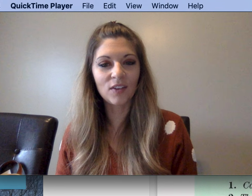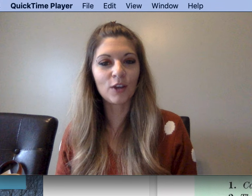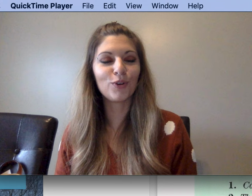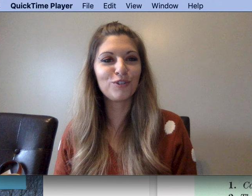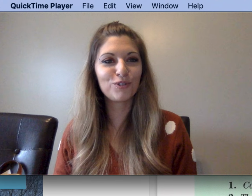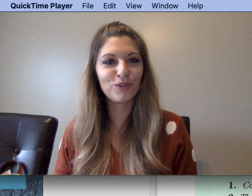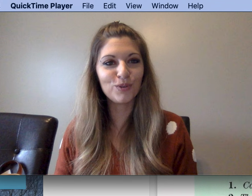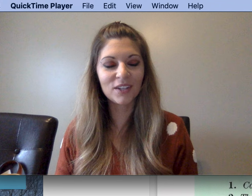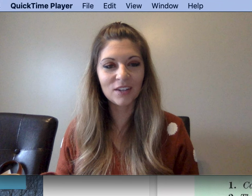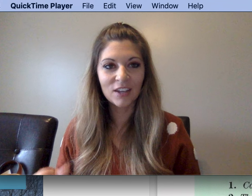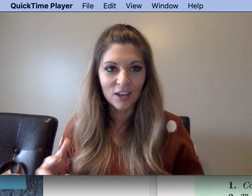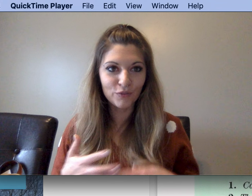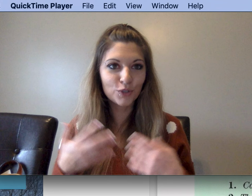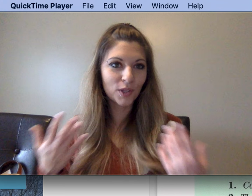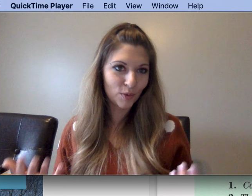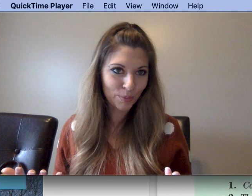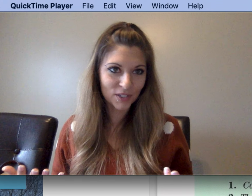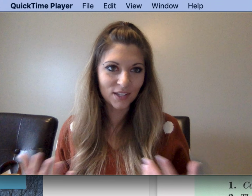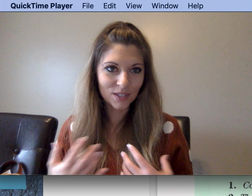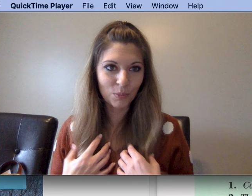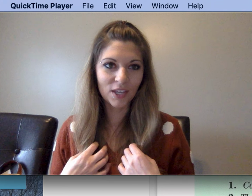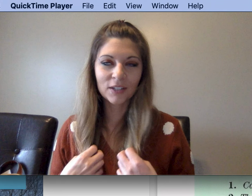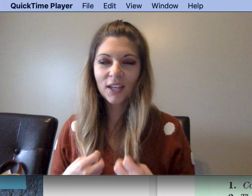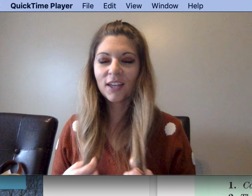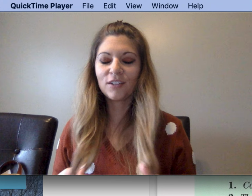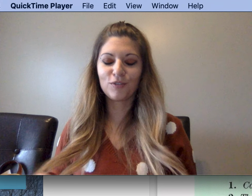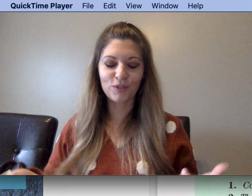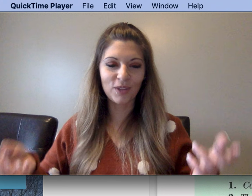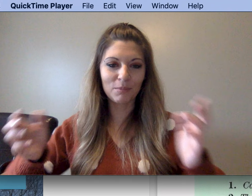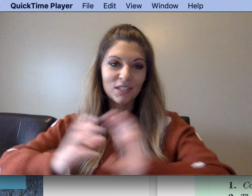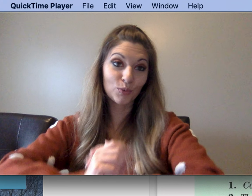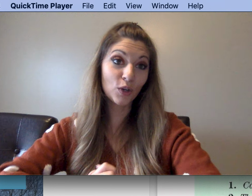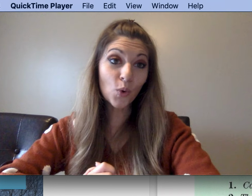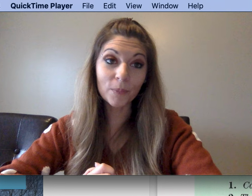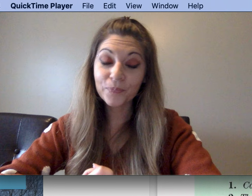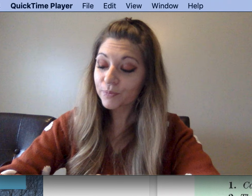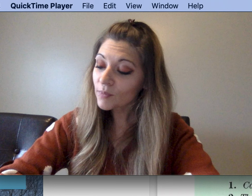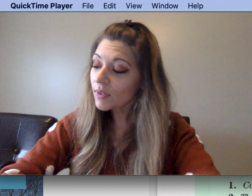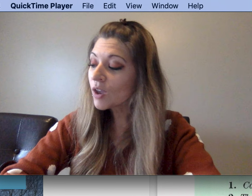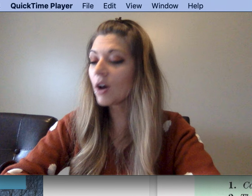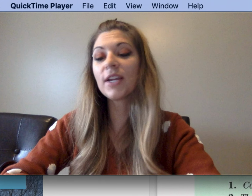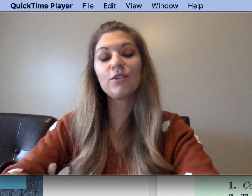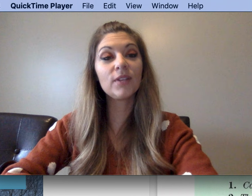any language. So you can visually represent something, and so that makes it really cool.